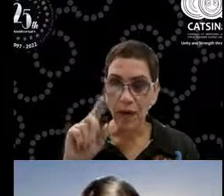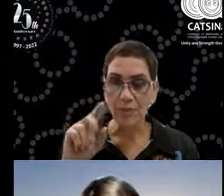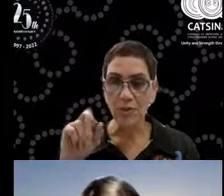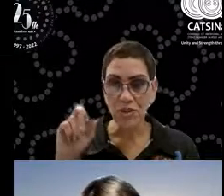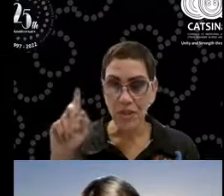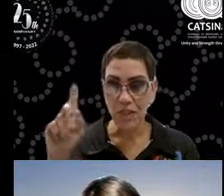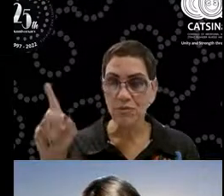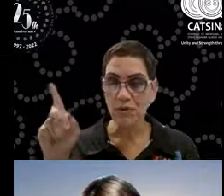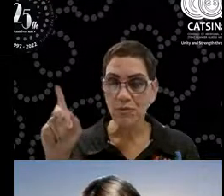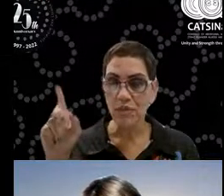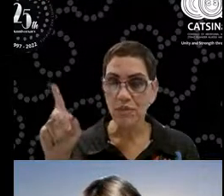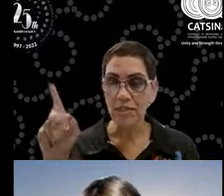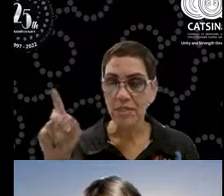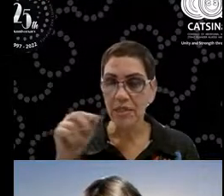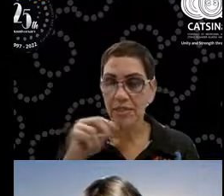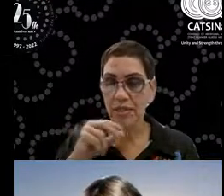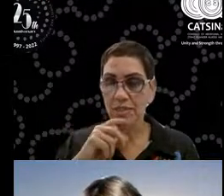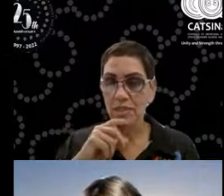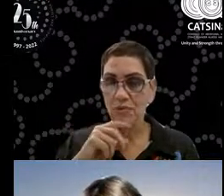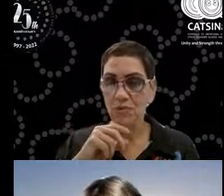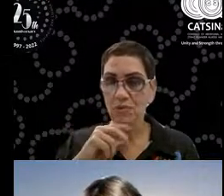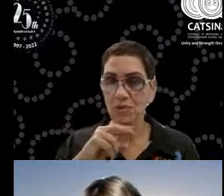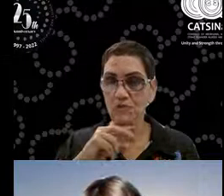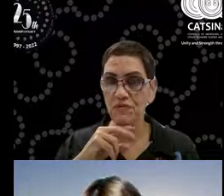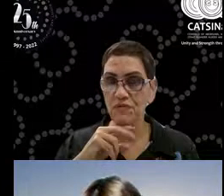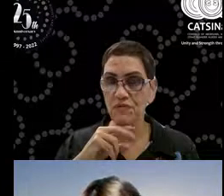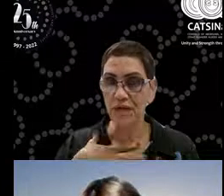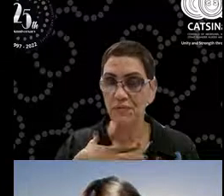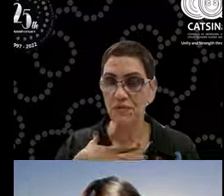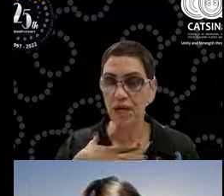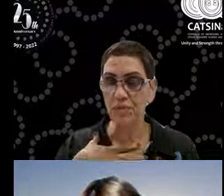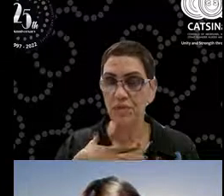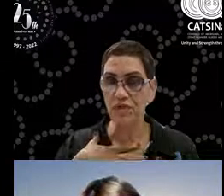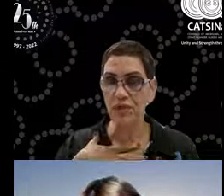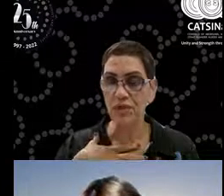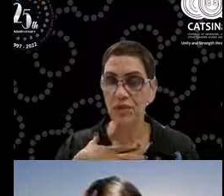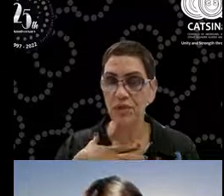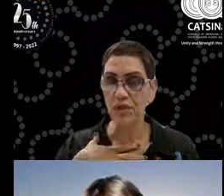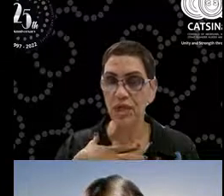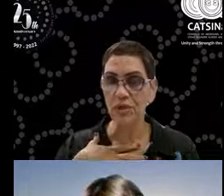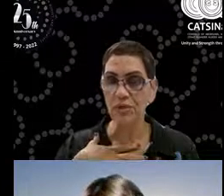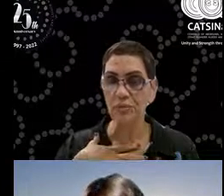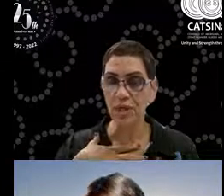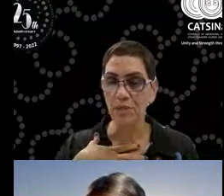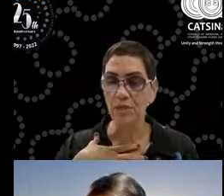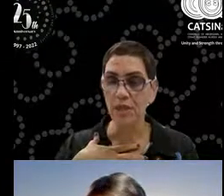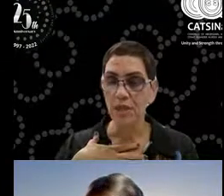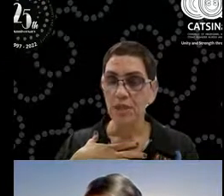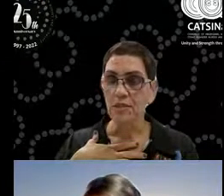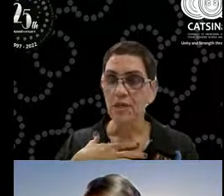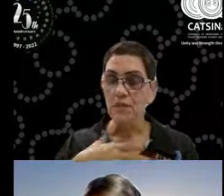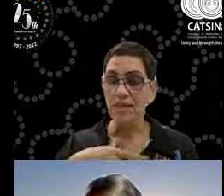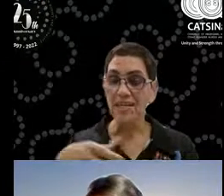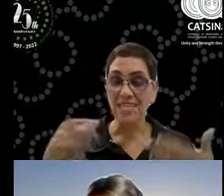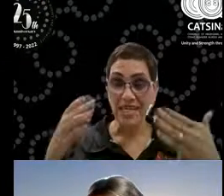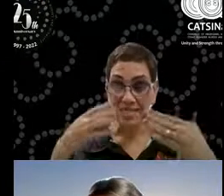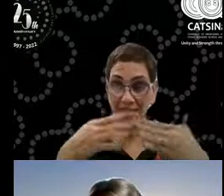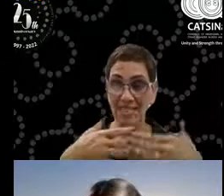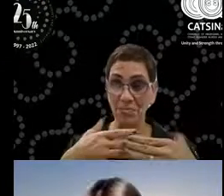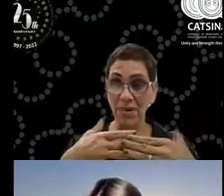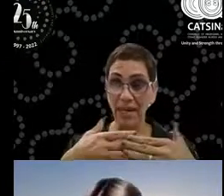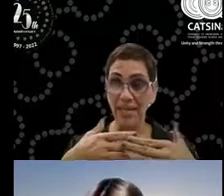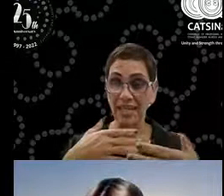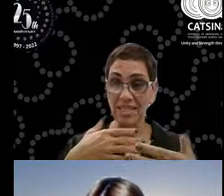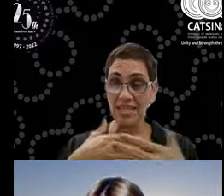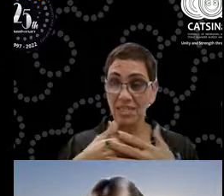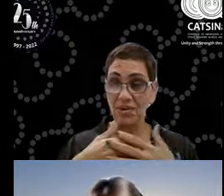we will grapple to transform Australia's healthcare system to improve health outcomes for Aboriginal and Torres Strait Islander people. So it really takes